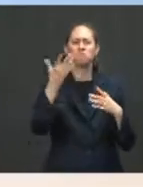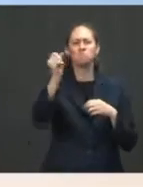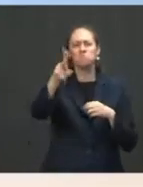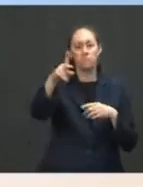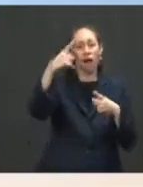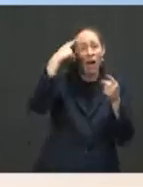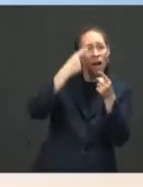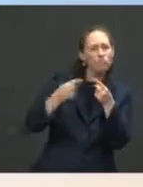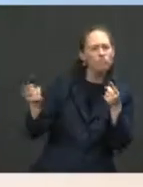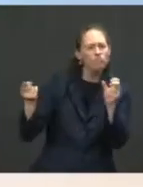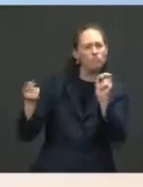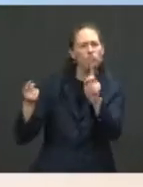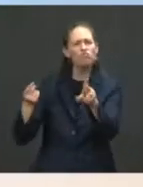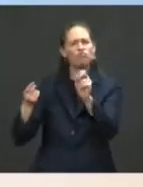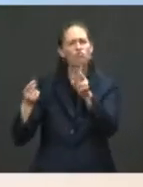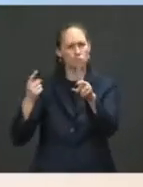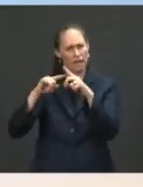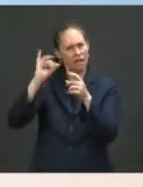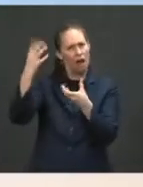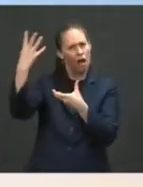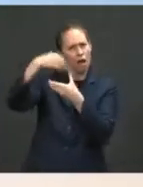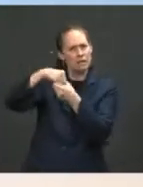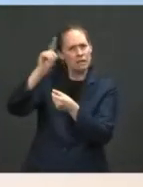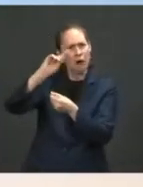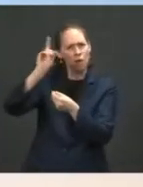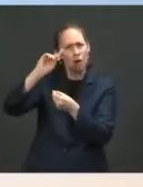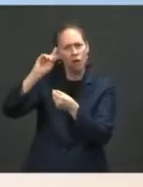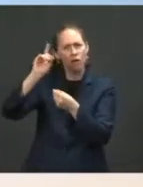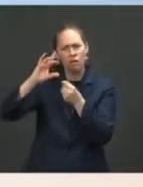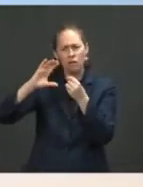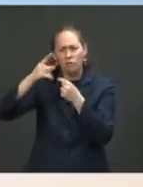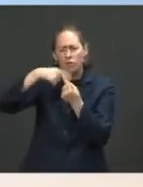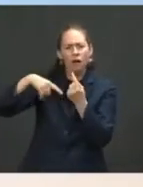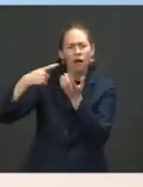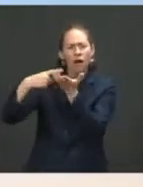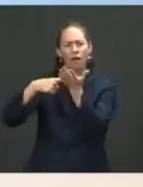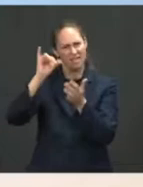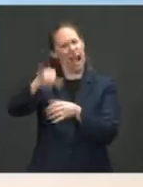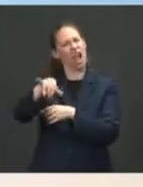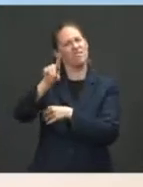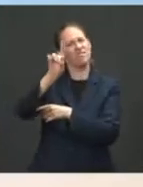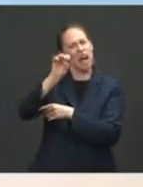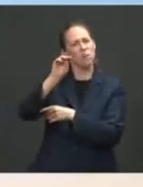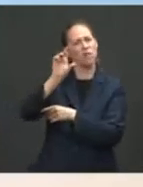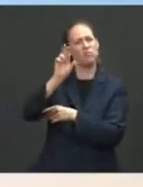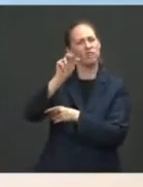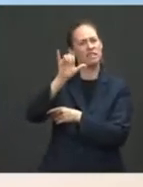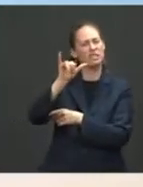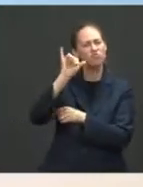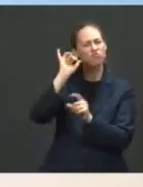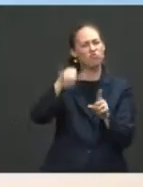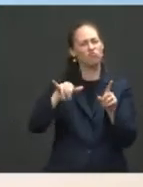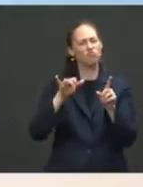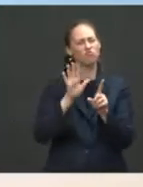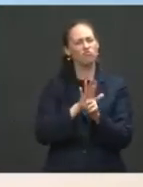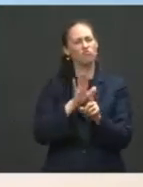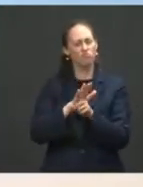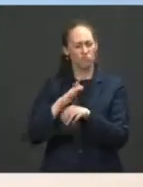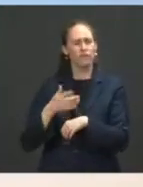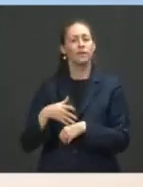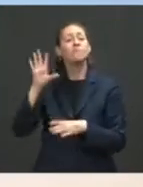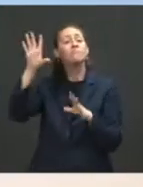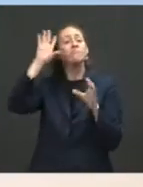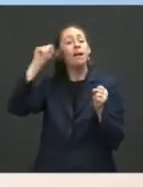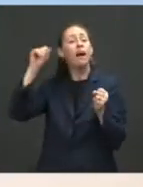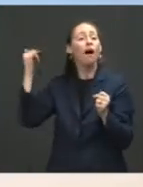Democratic caucus. That's democracy. But I would note that the president's view is not just 36 years in the Senate, but this isn't his first